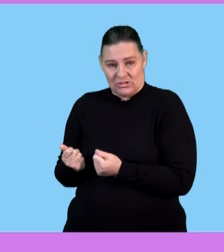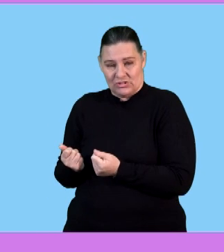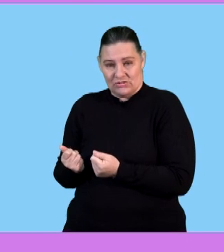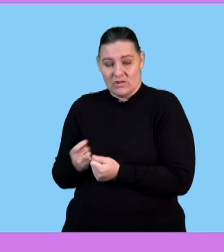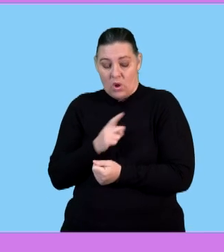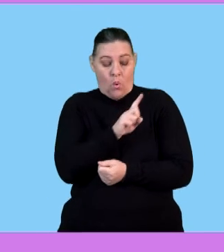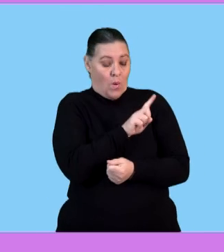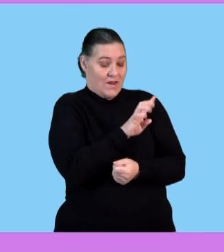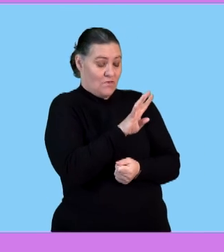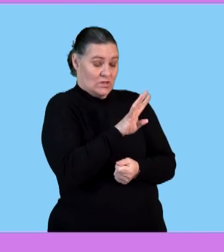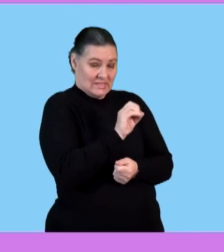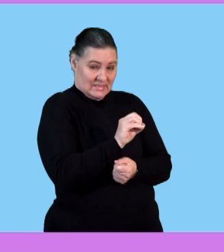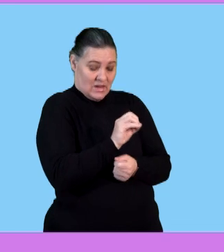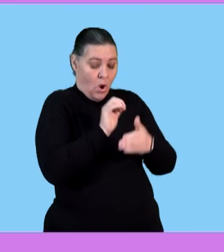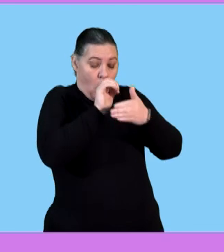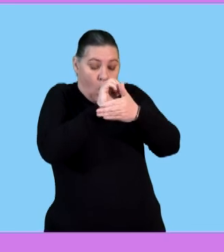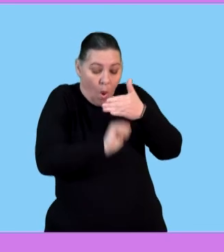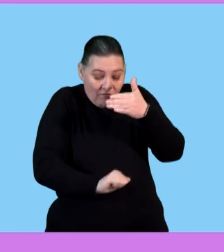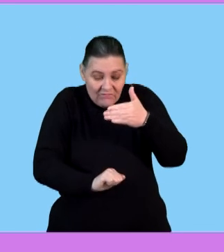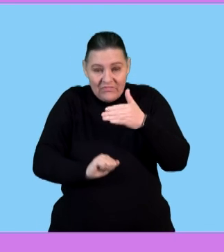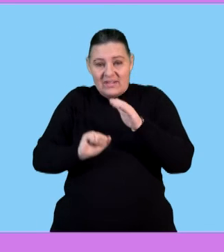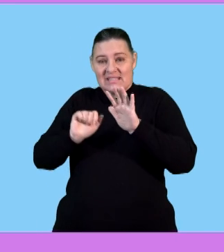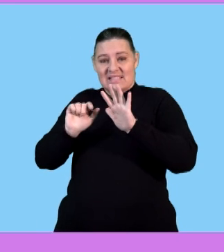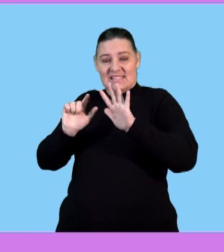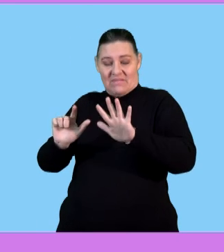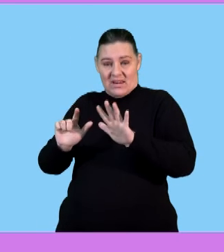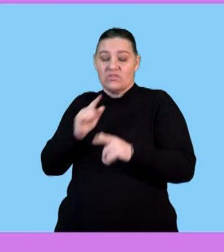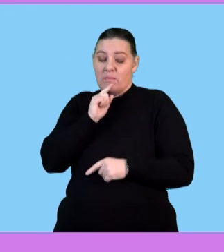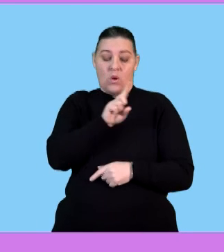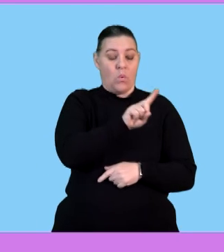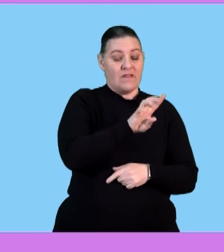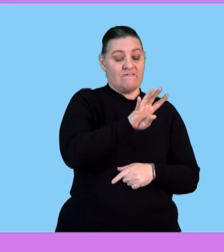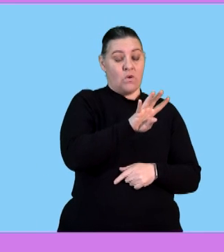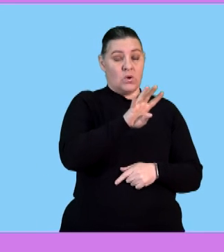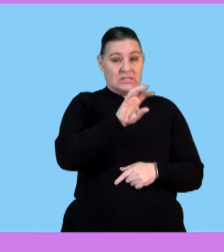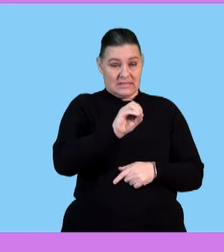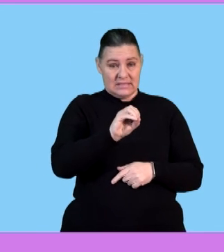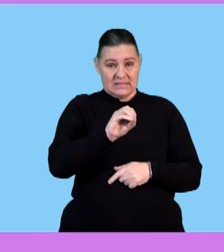Remember the discount is 7 Rand. So we actually need to say 140 Rand